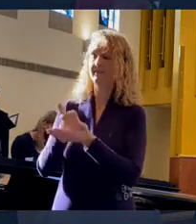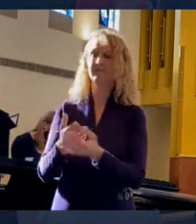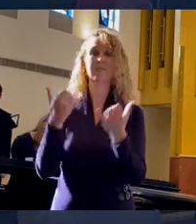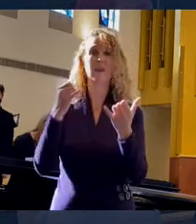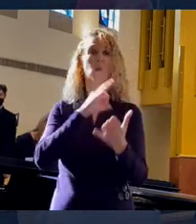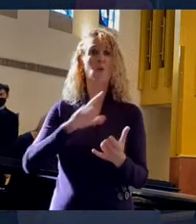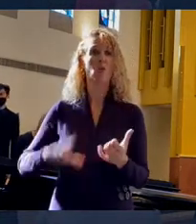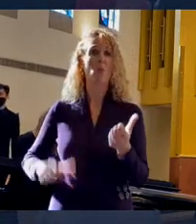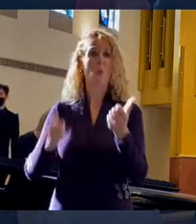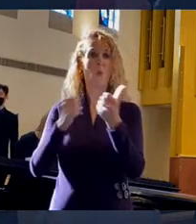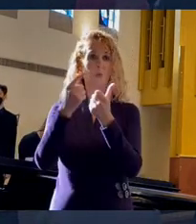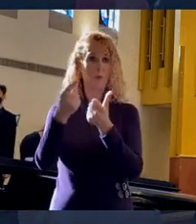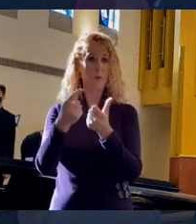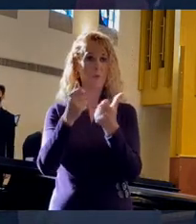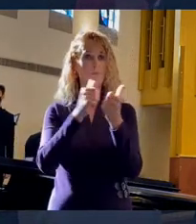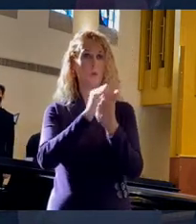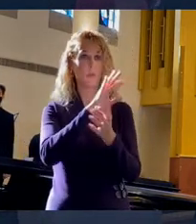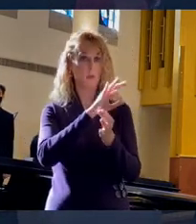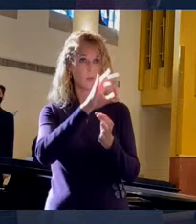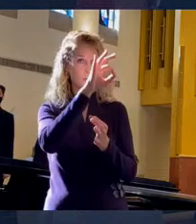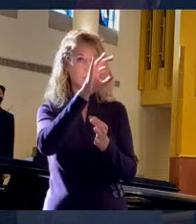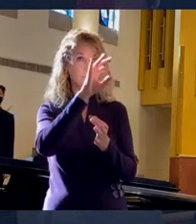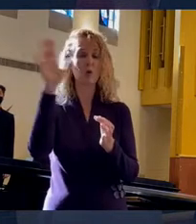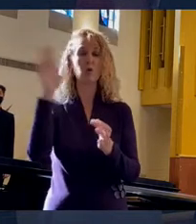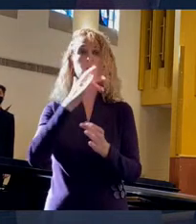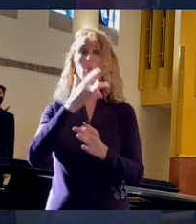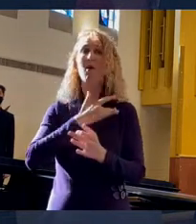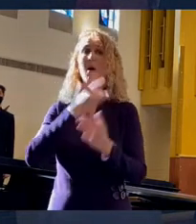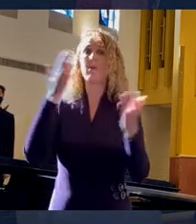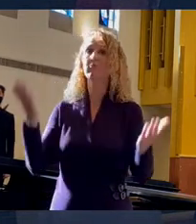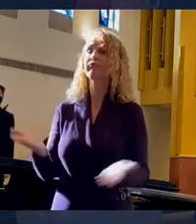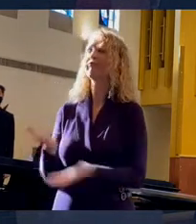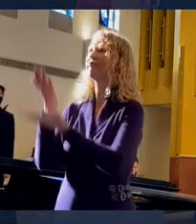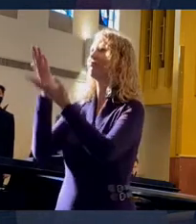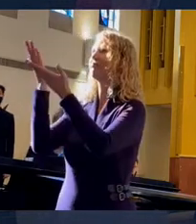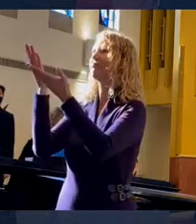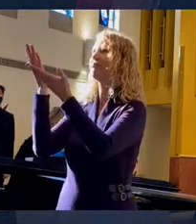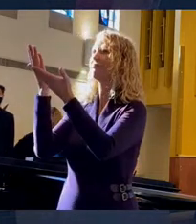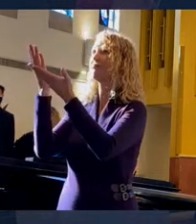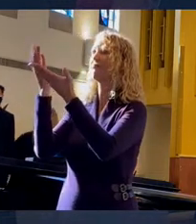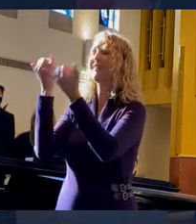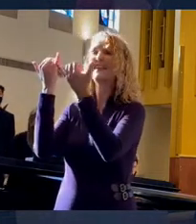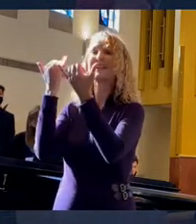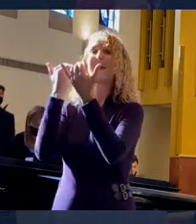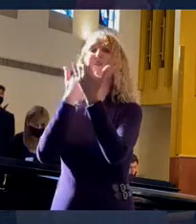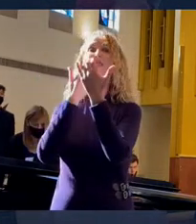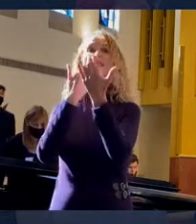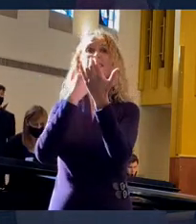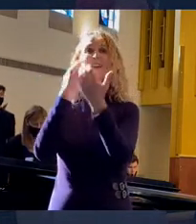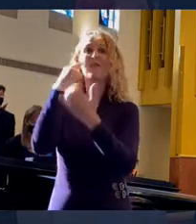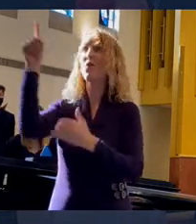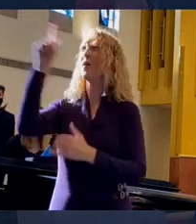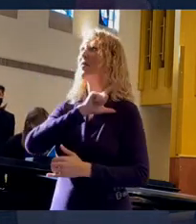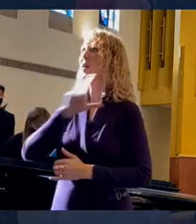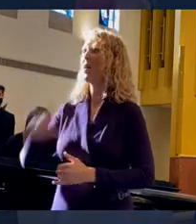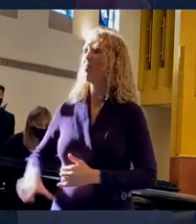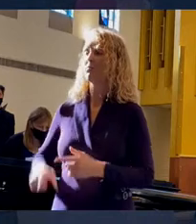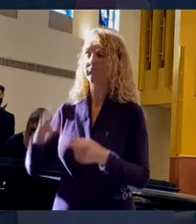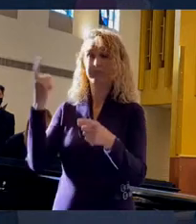Amen. The Lord be with you. Lift up your hearts. Let us give thanks to the Lord our